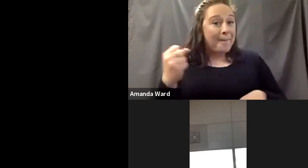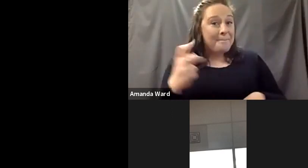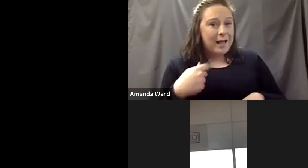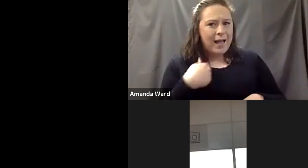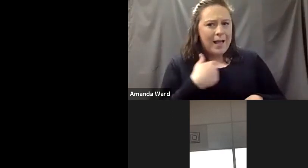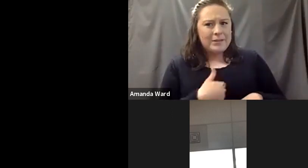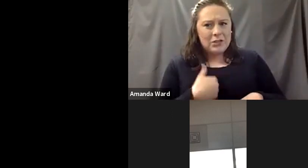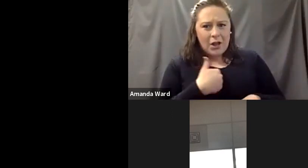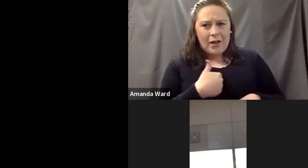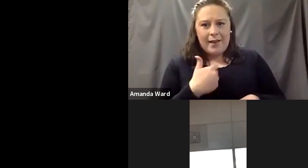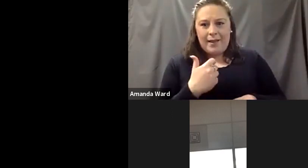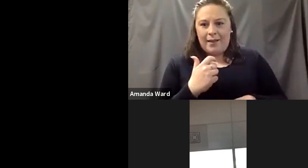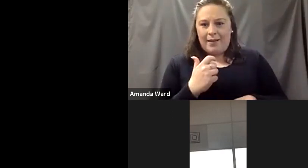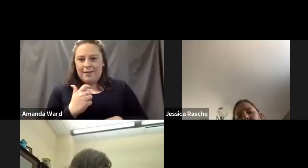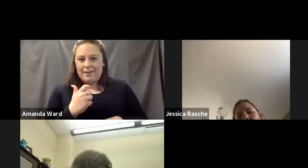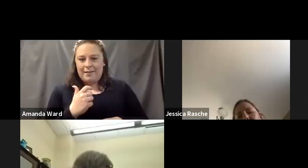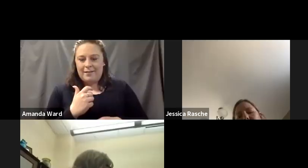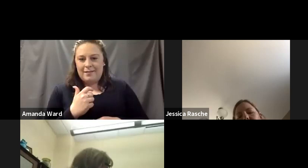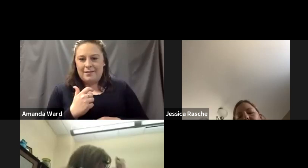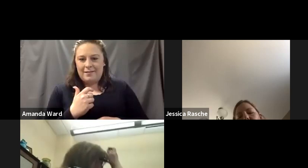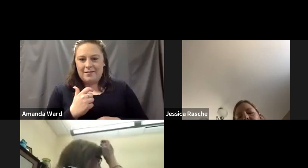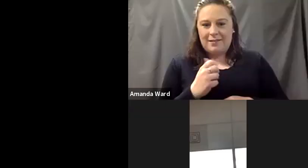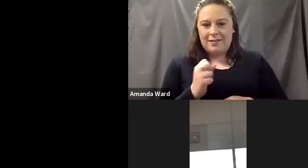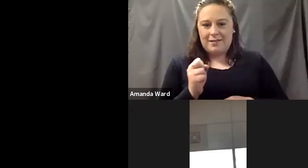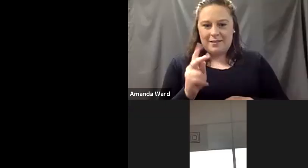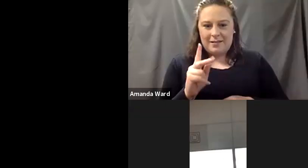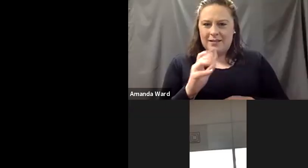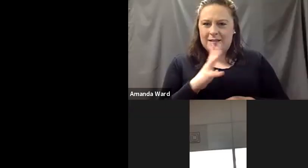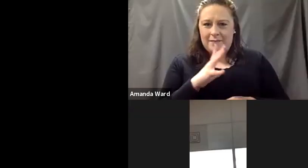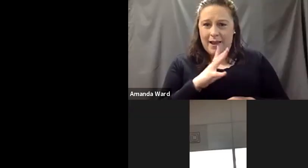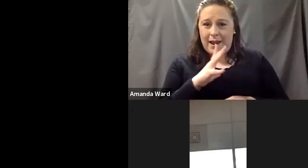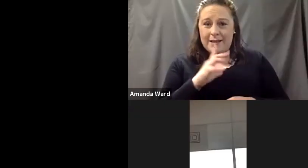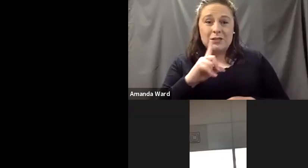went. No, that's okay, Kyle. That's okay. It's the